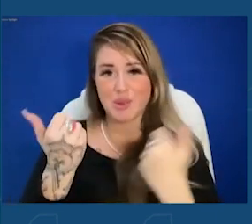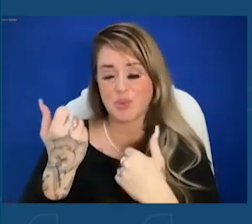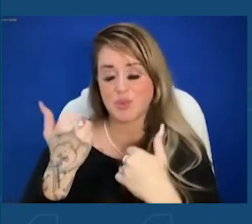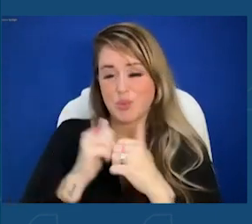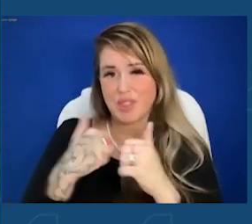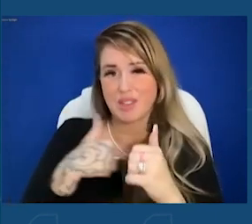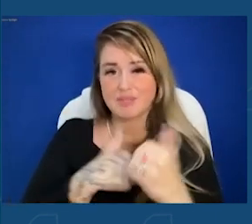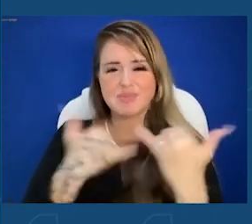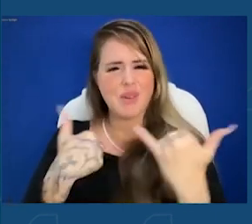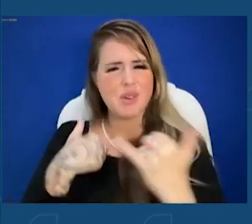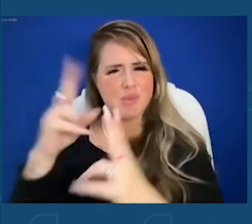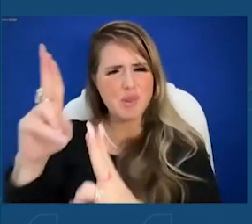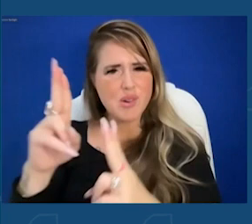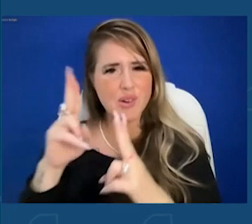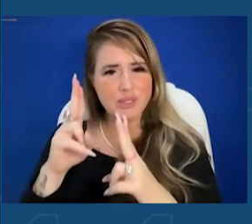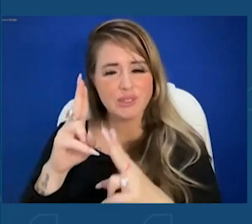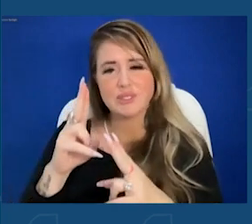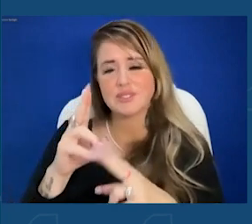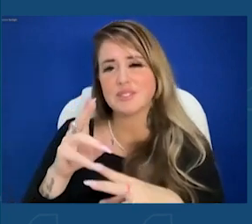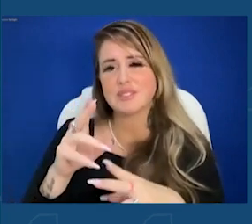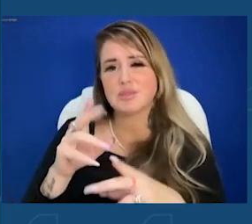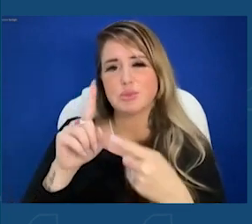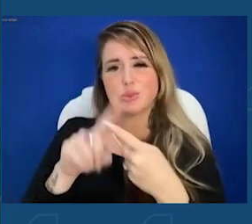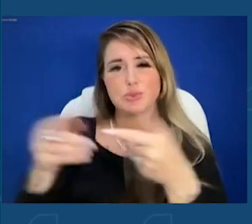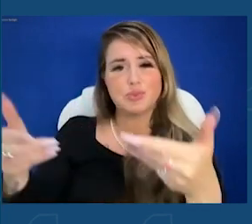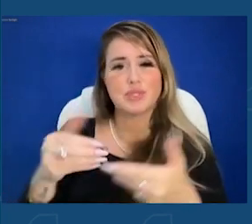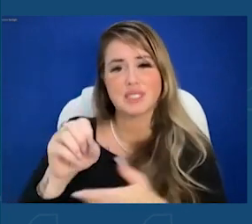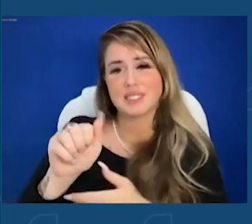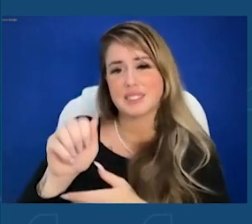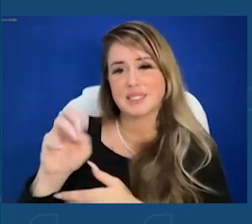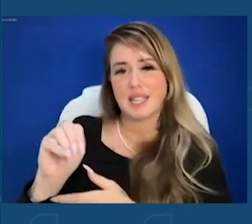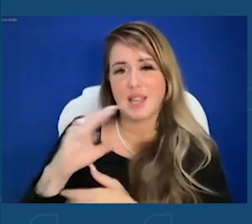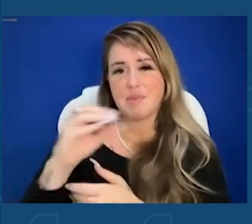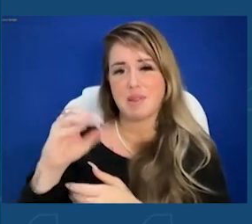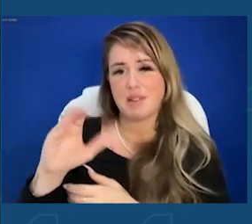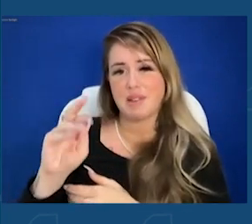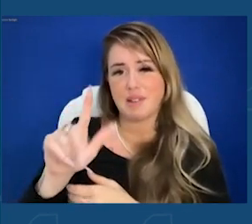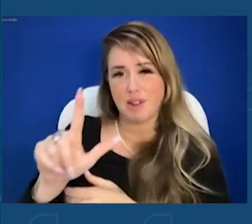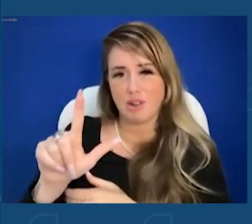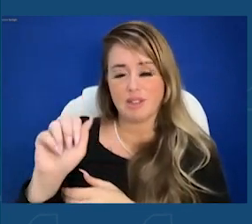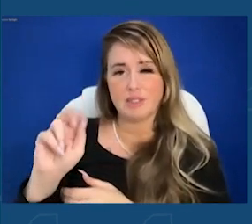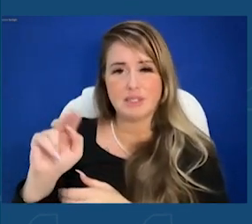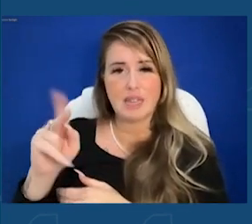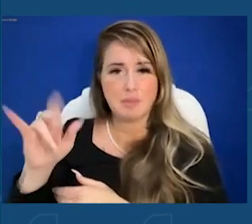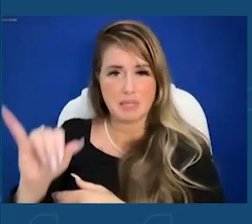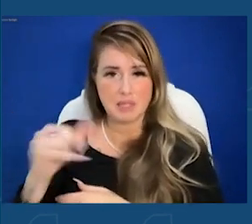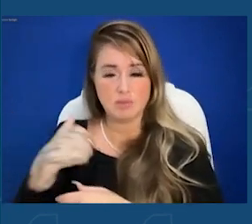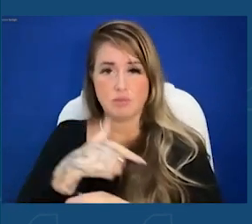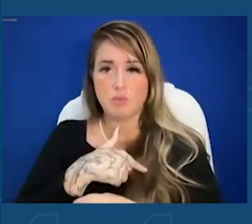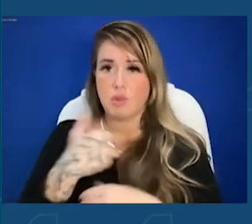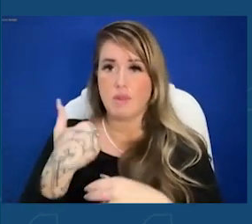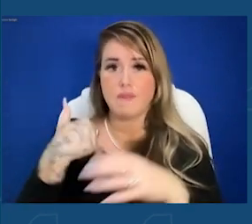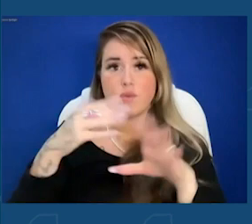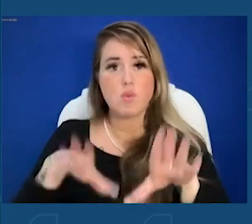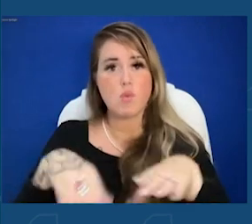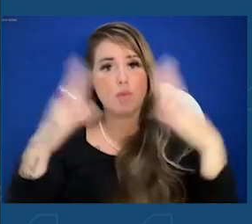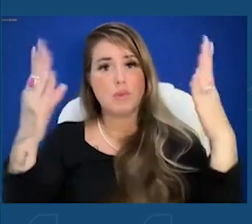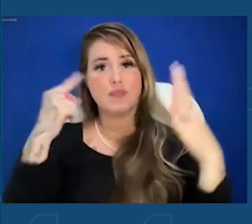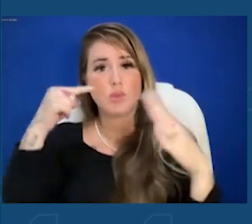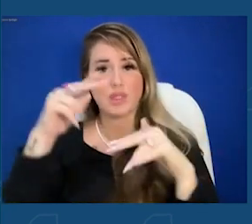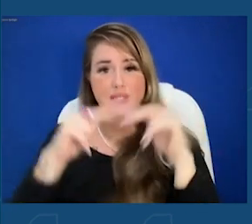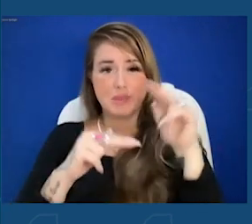honor Sam and Carol Nappi at the grand opening of this unique building that bears their